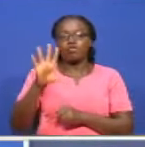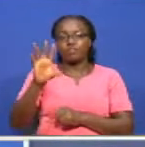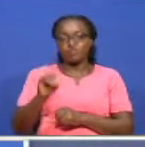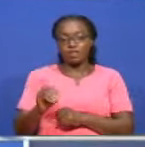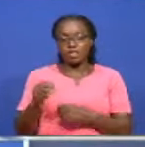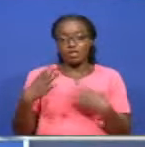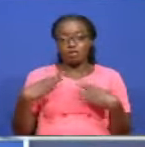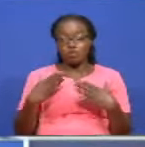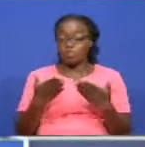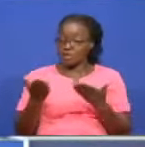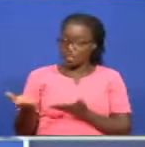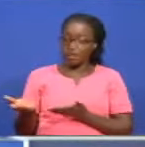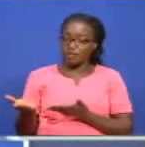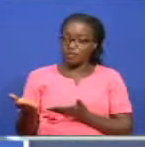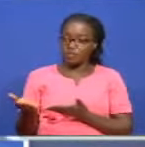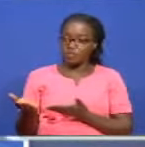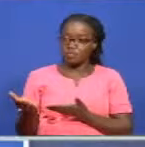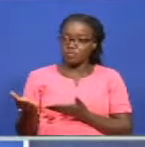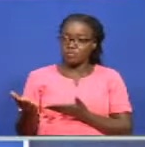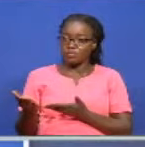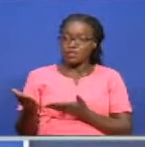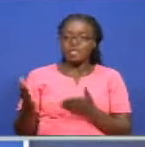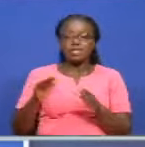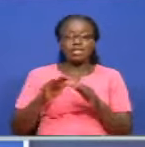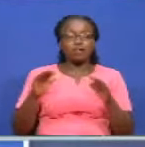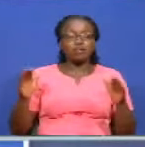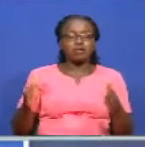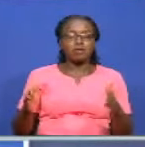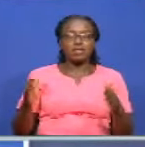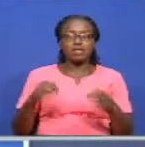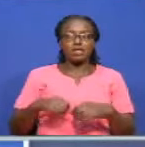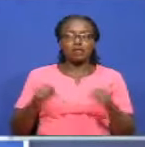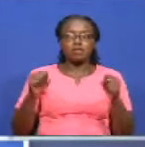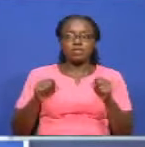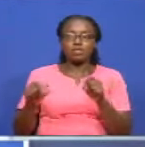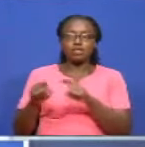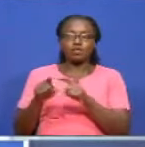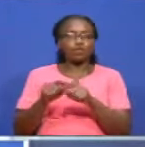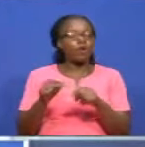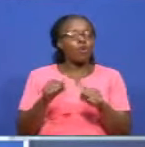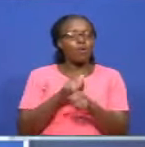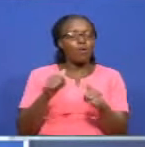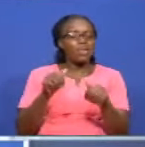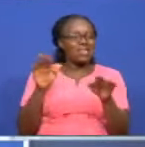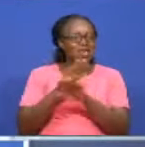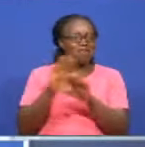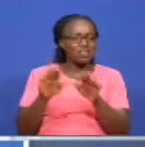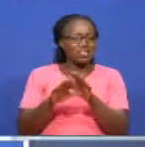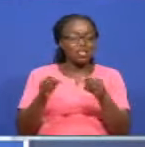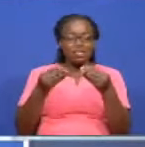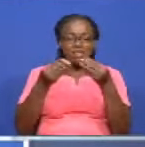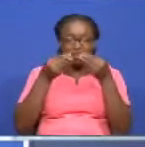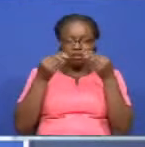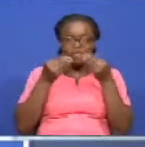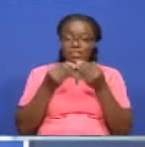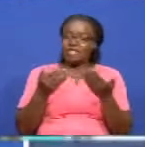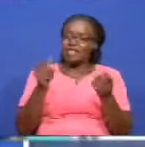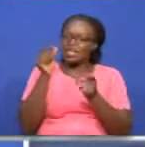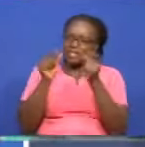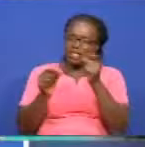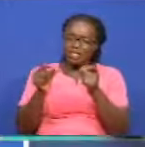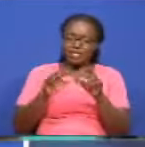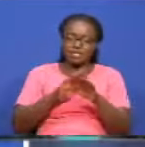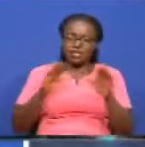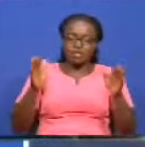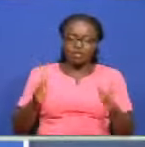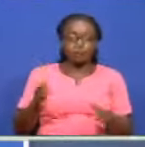this facility. Besides the bed capacity, the facility is well equipped with oxygen supply on each bed.